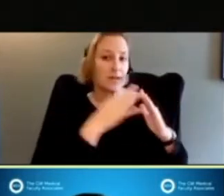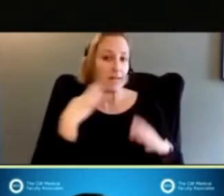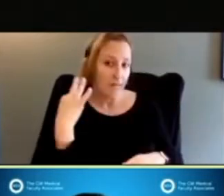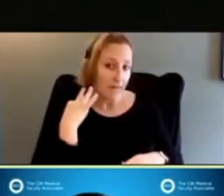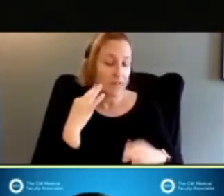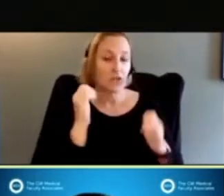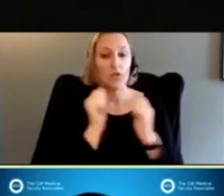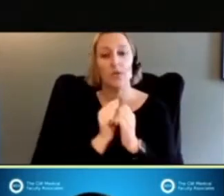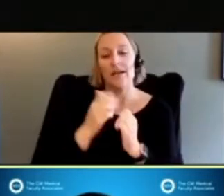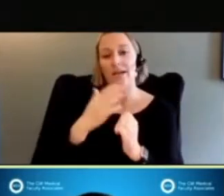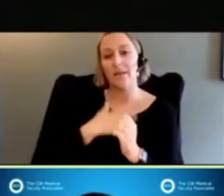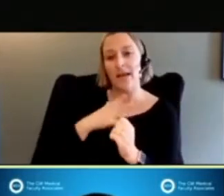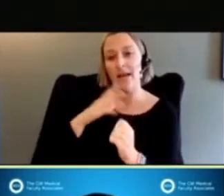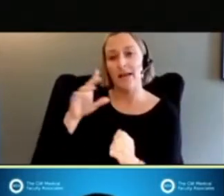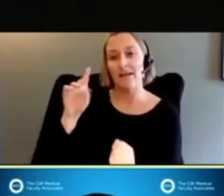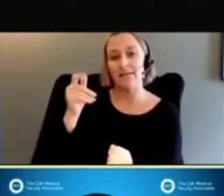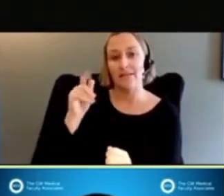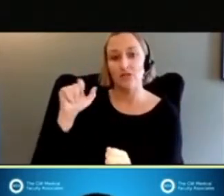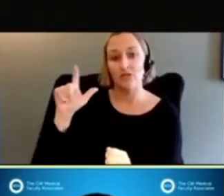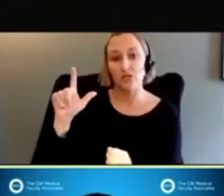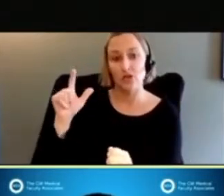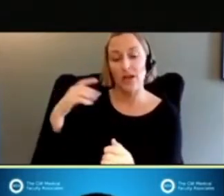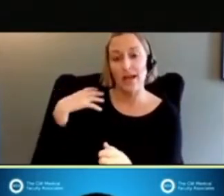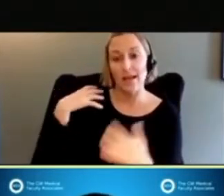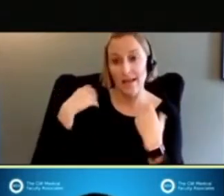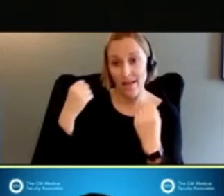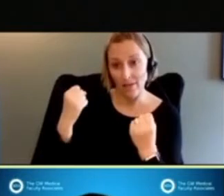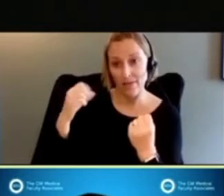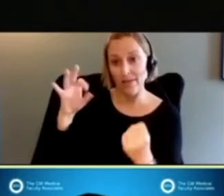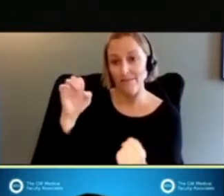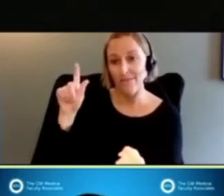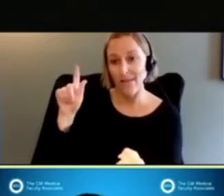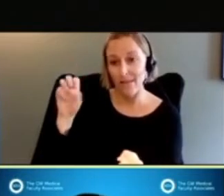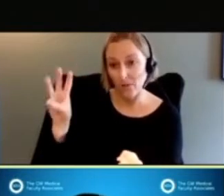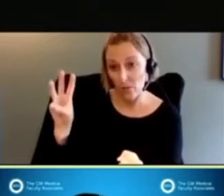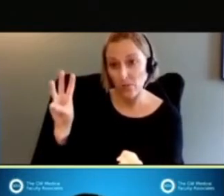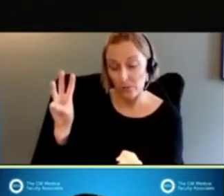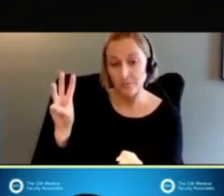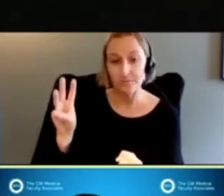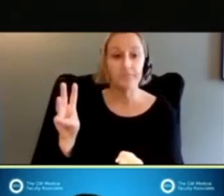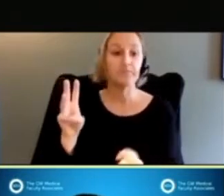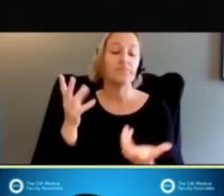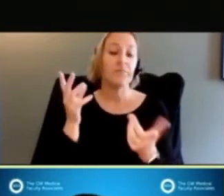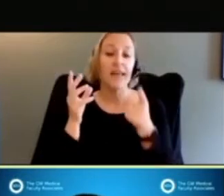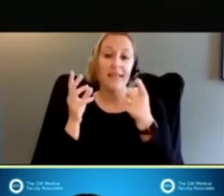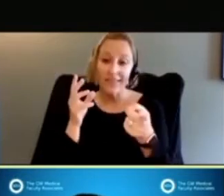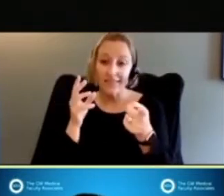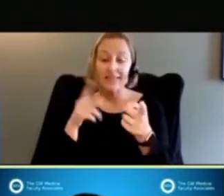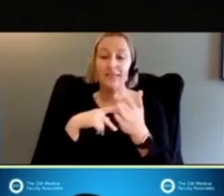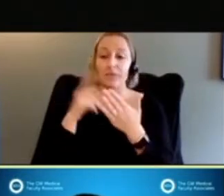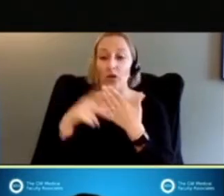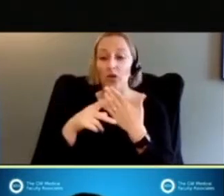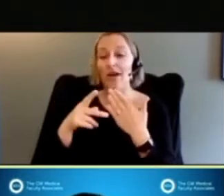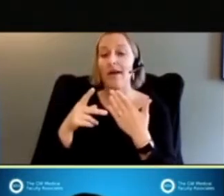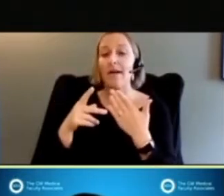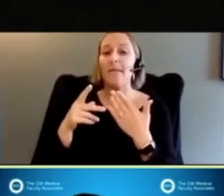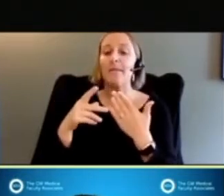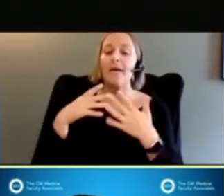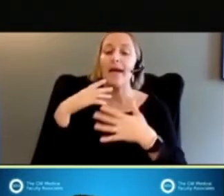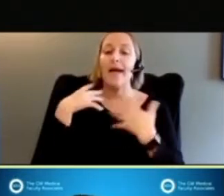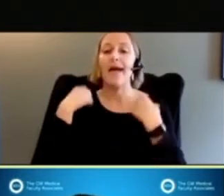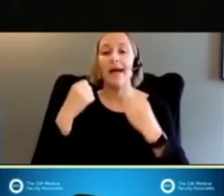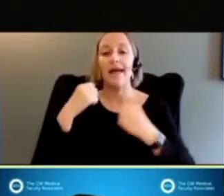health fellow, Dr. Alam. And so in essence, Health Desk is a digital health literacy